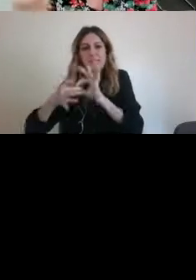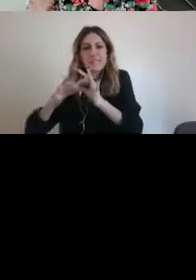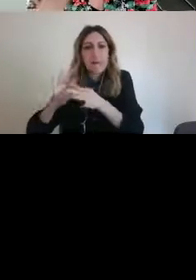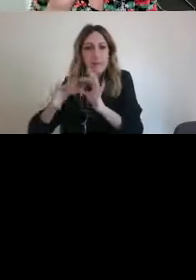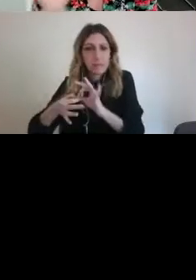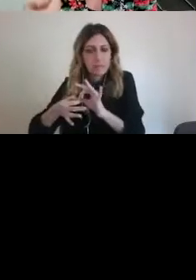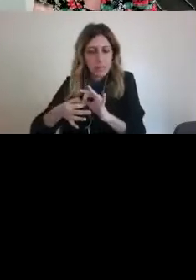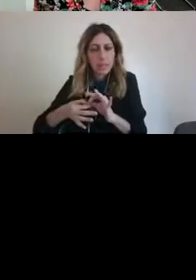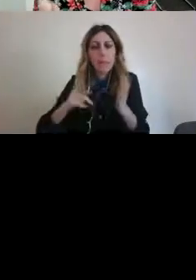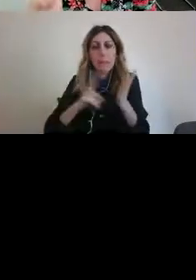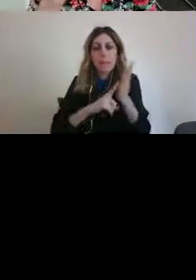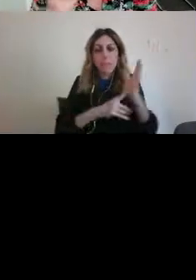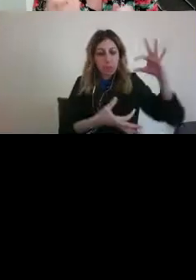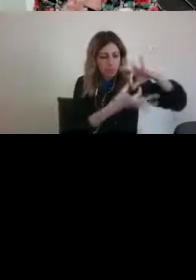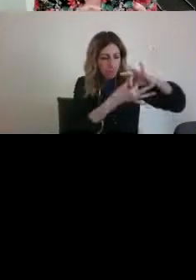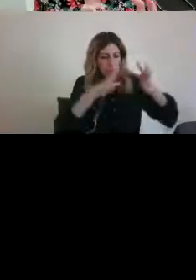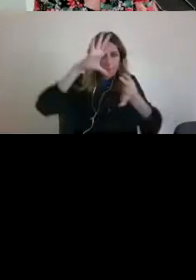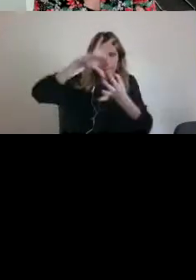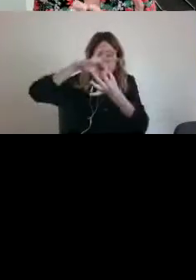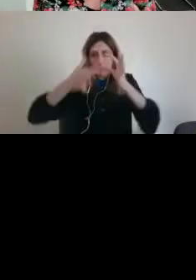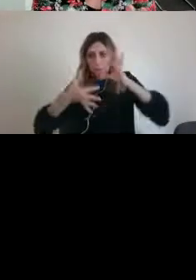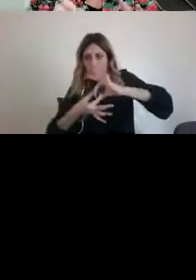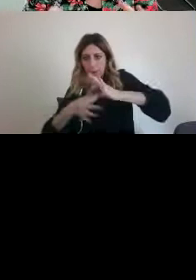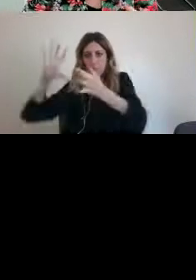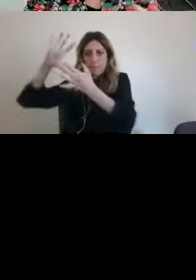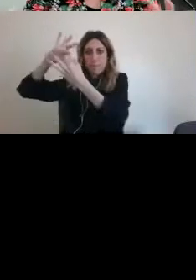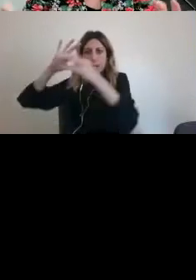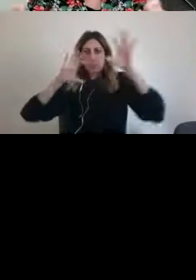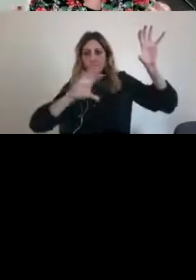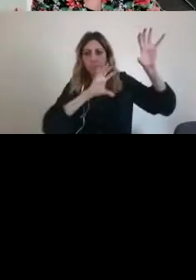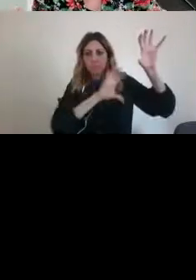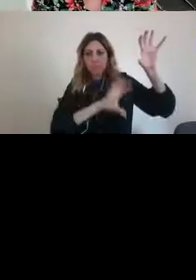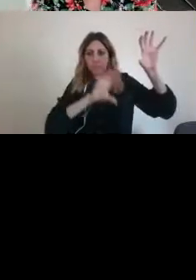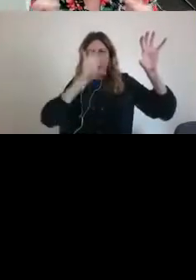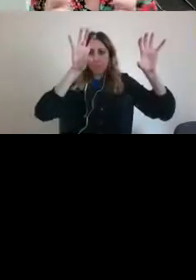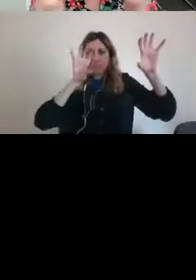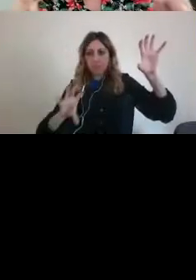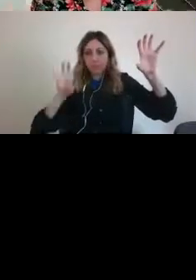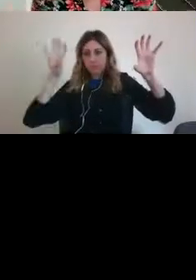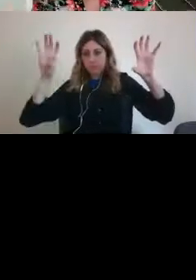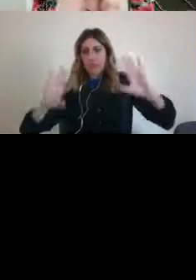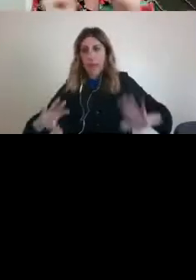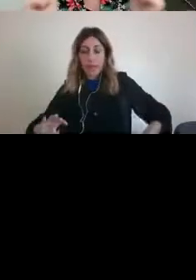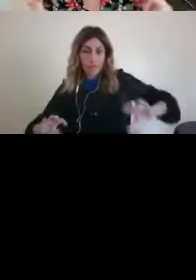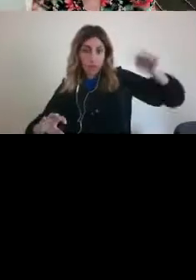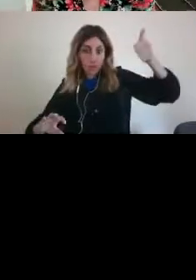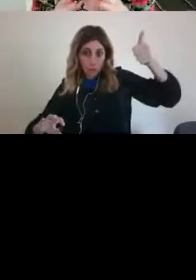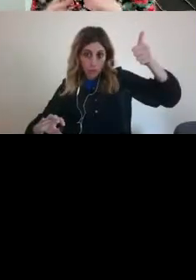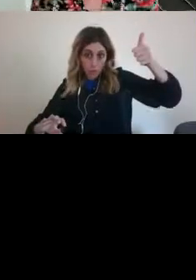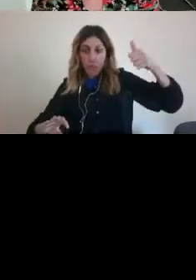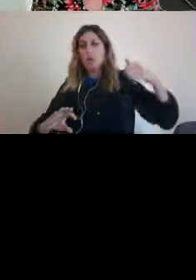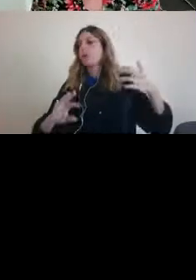our old guide to site structure. So we all link from the less important articles to the most important